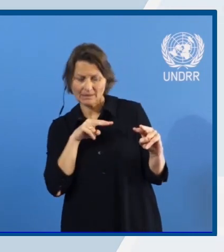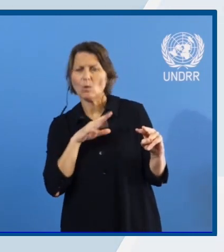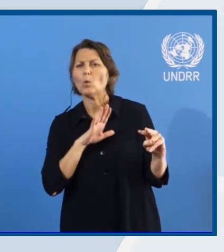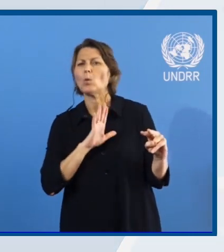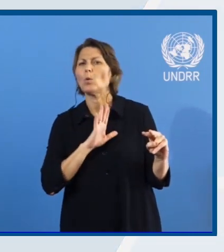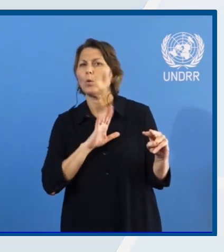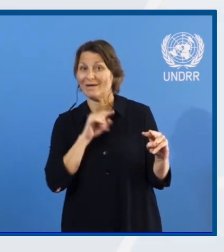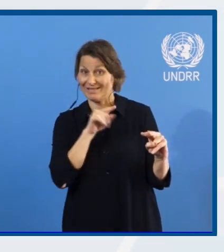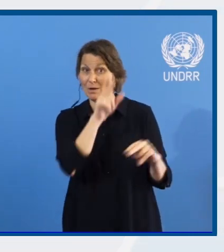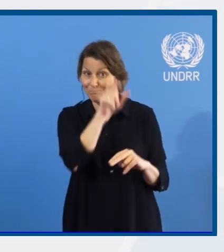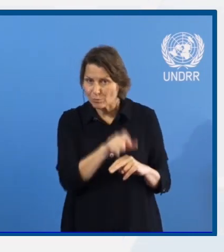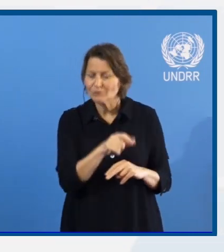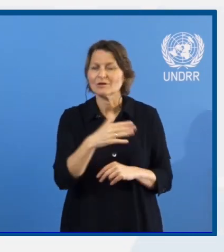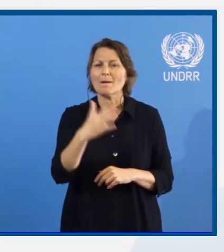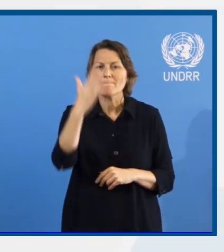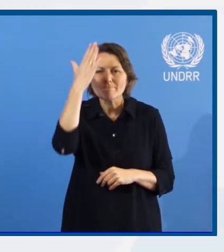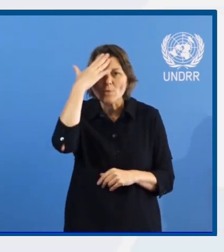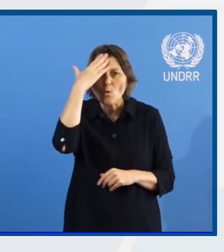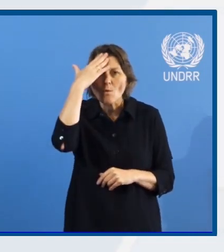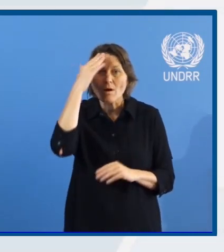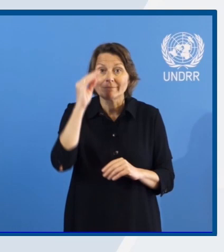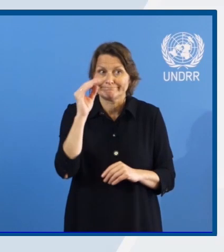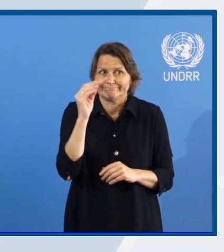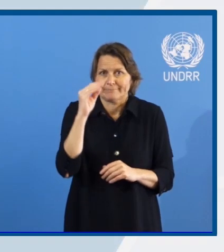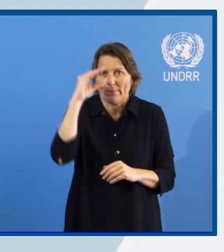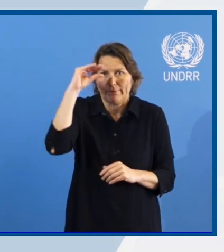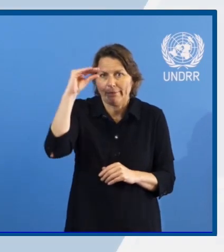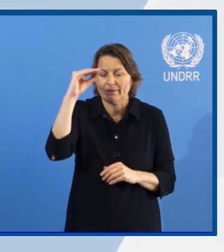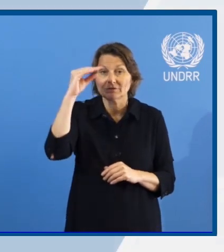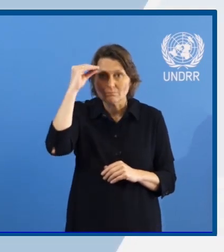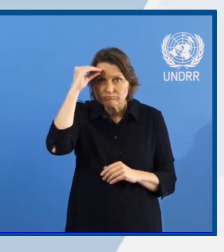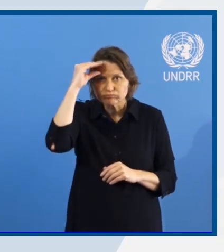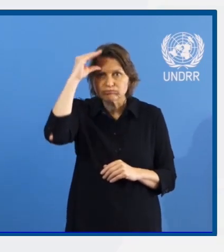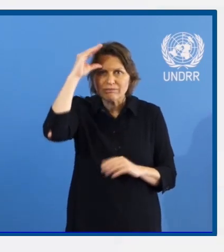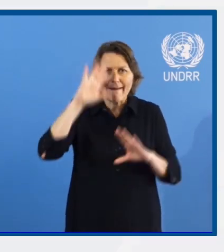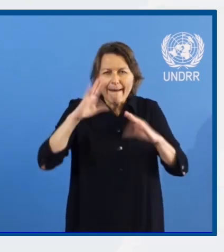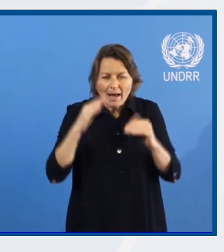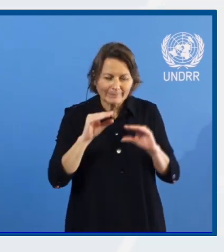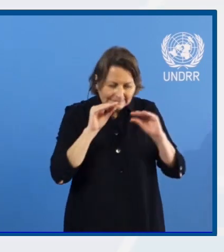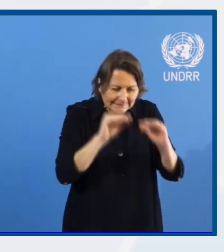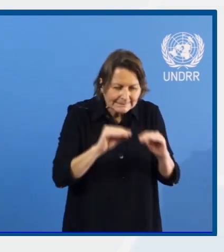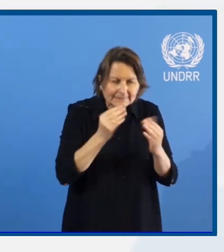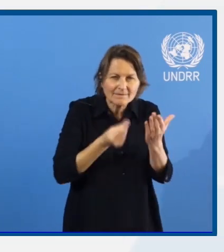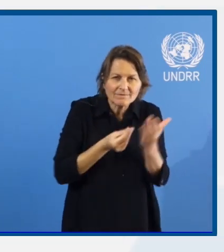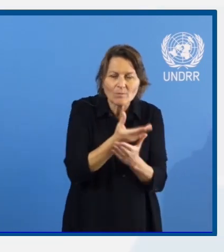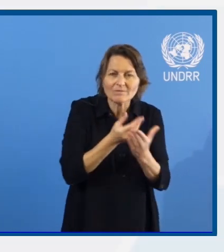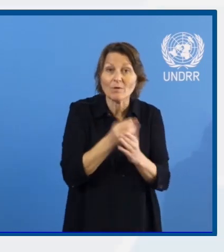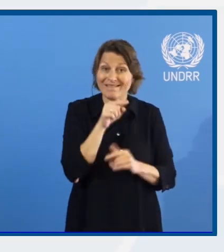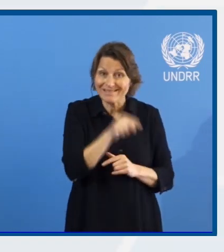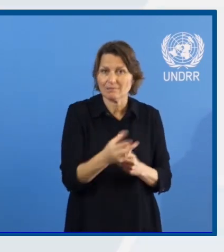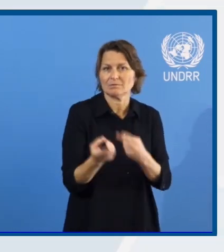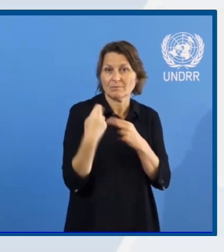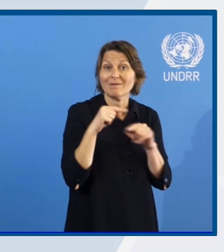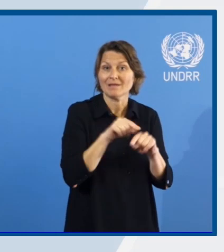user and the implementation level people is most important when we think about the SMEs, who are the most affected